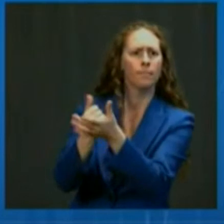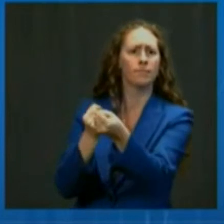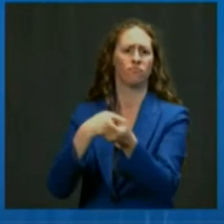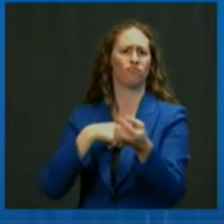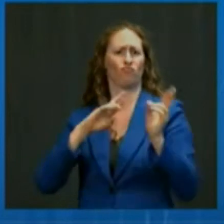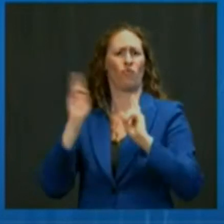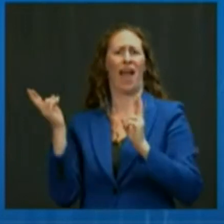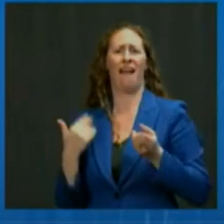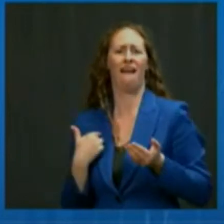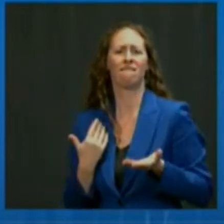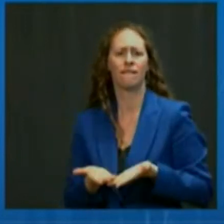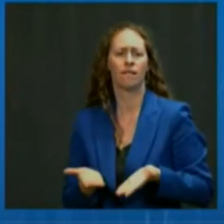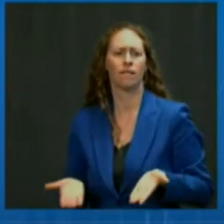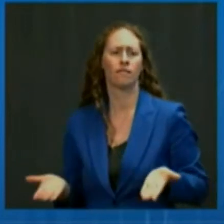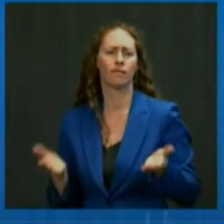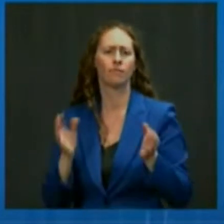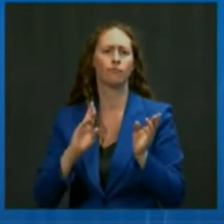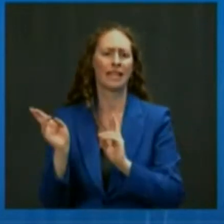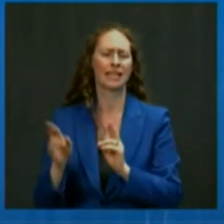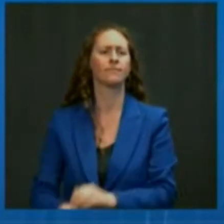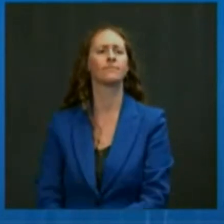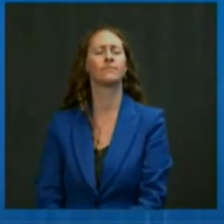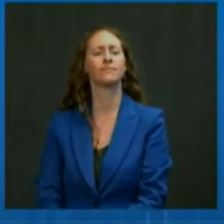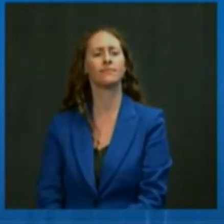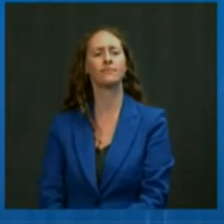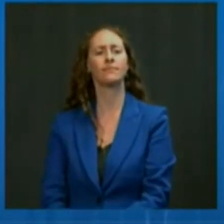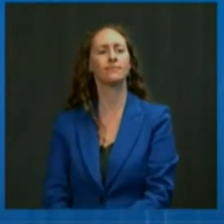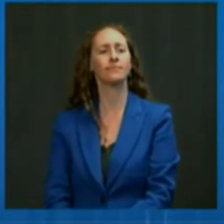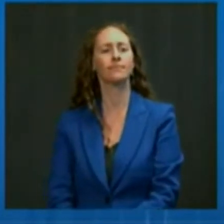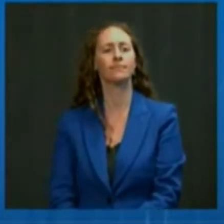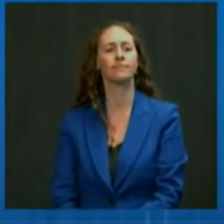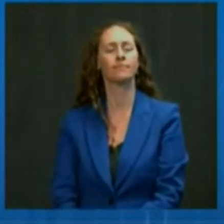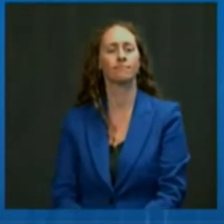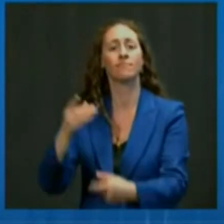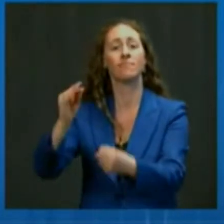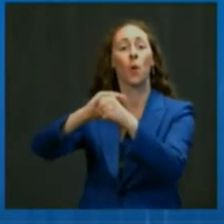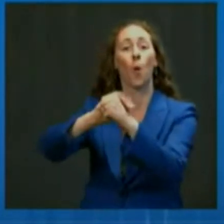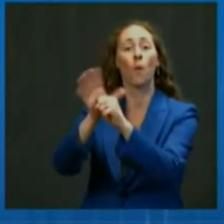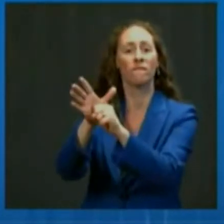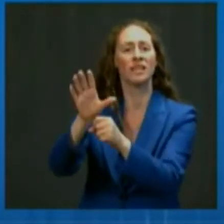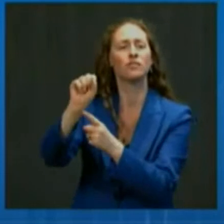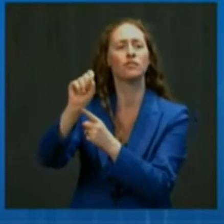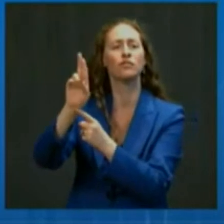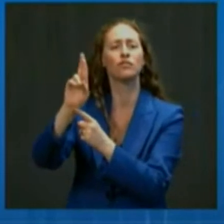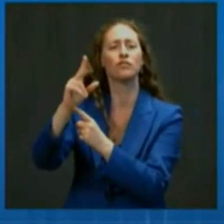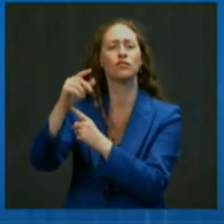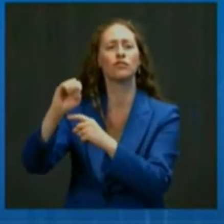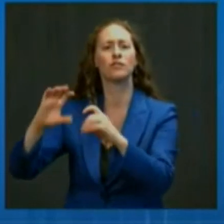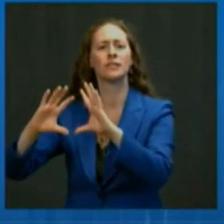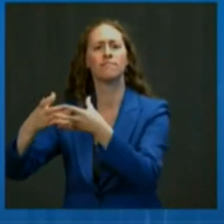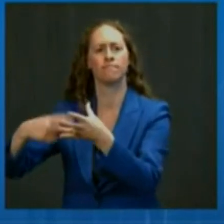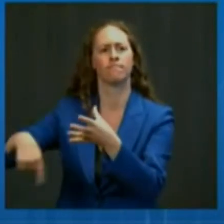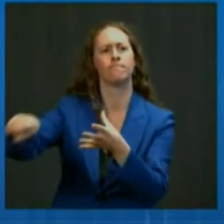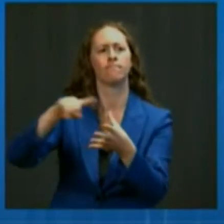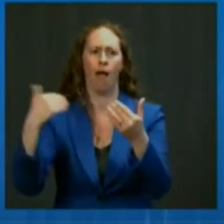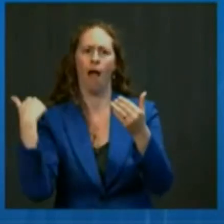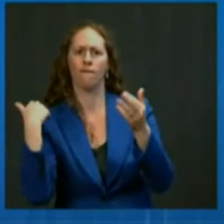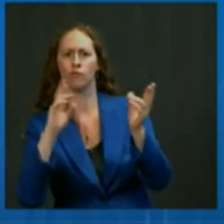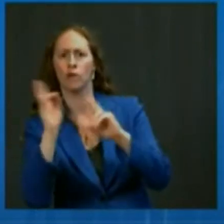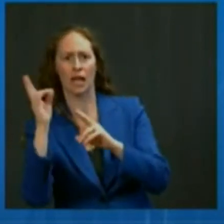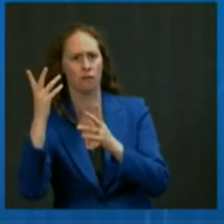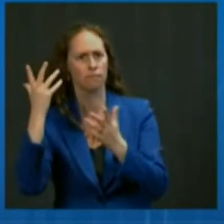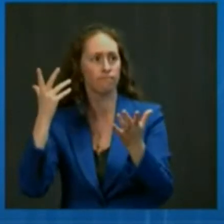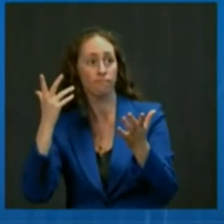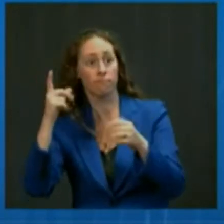Our COVID-19 surge response teams are a whole of government effort with experts and personnel and